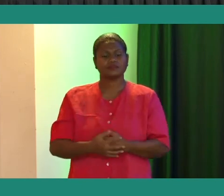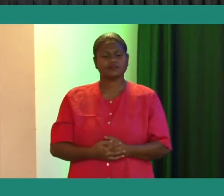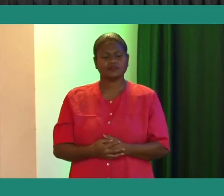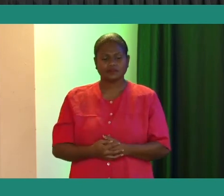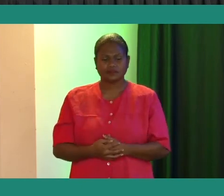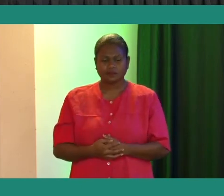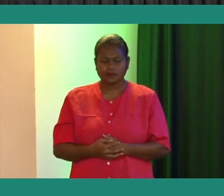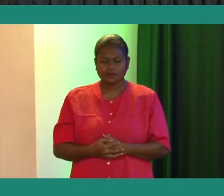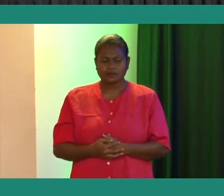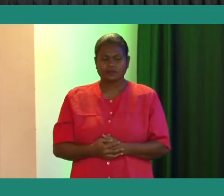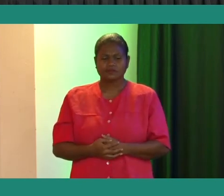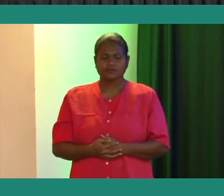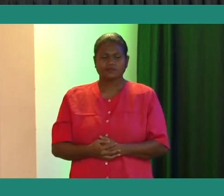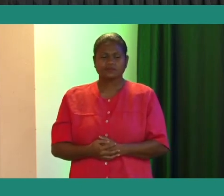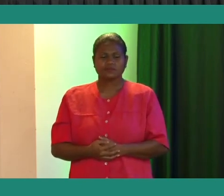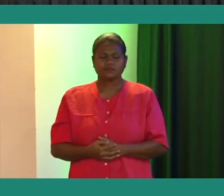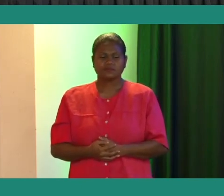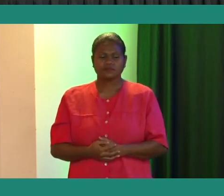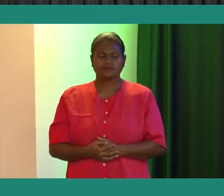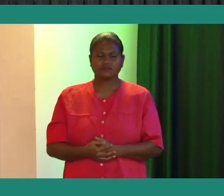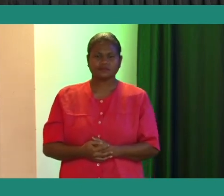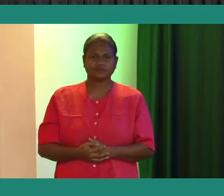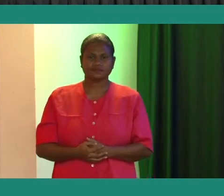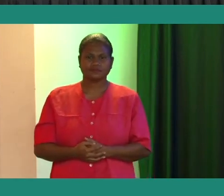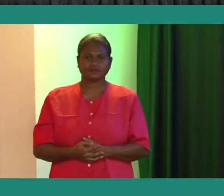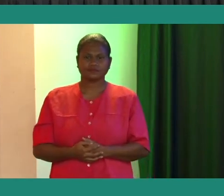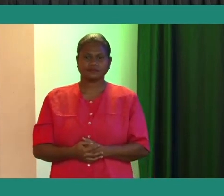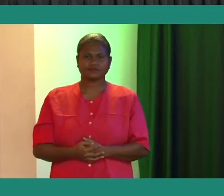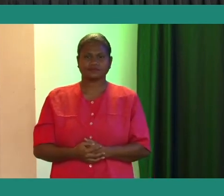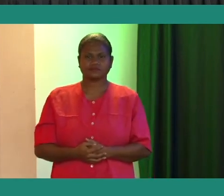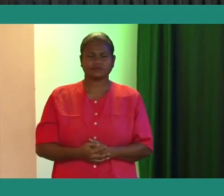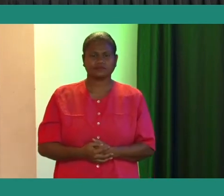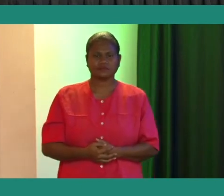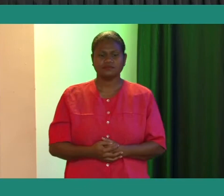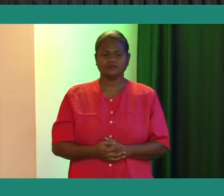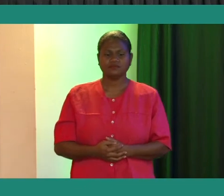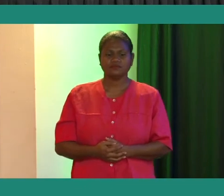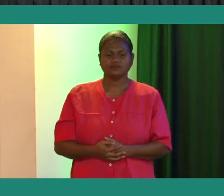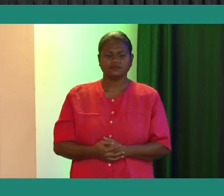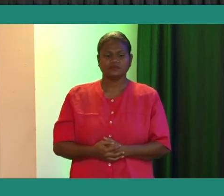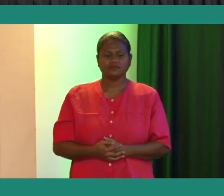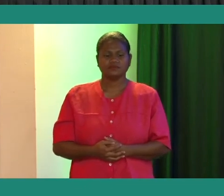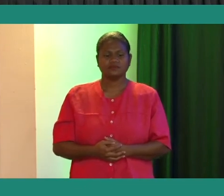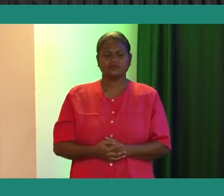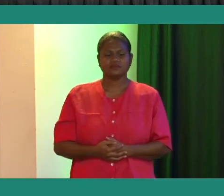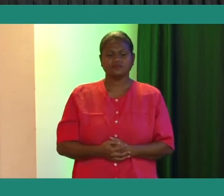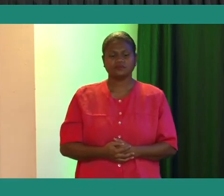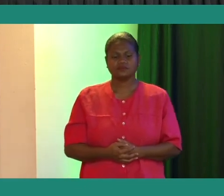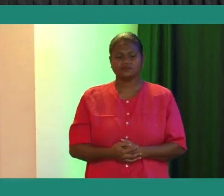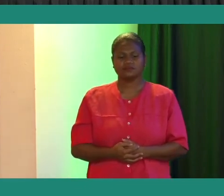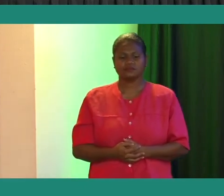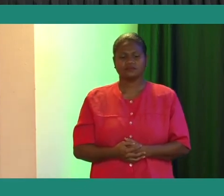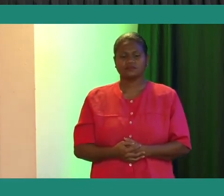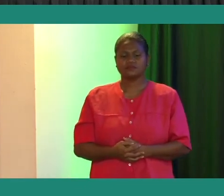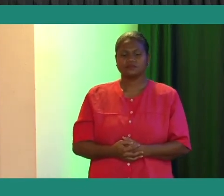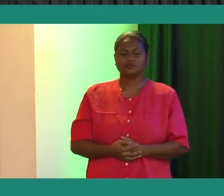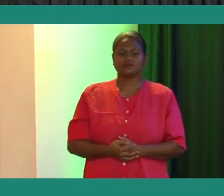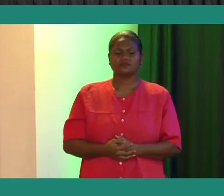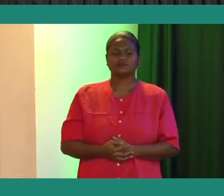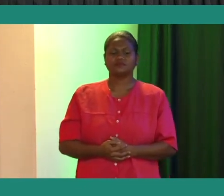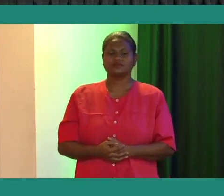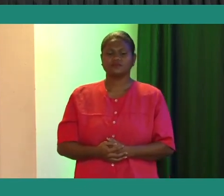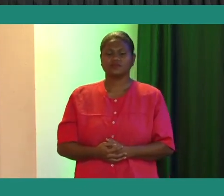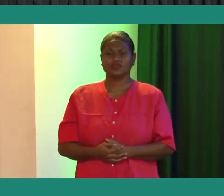I don't know about other areas, but there's still a struggle within the public